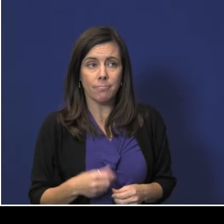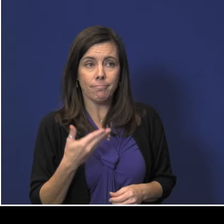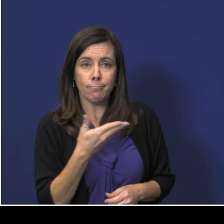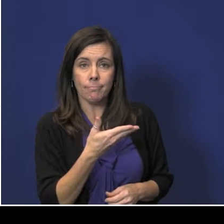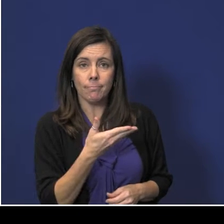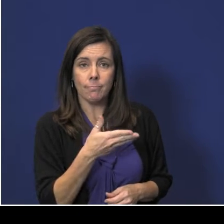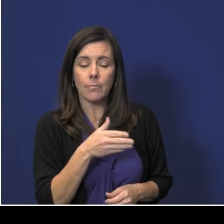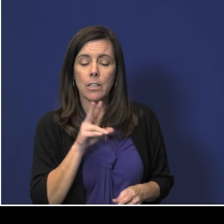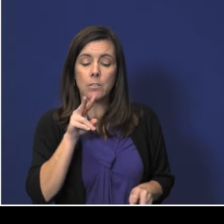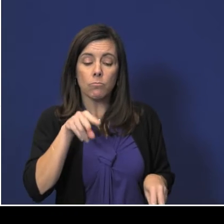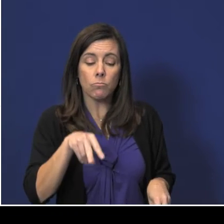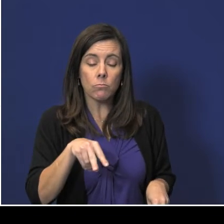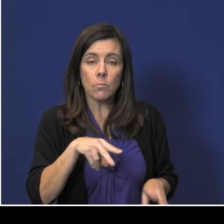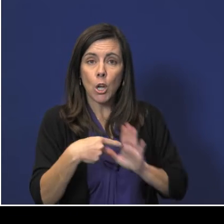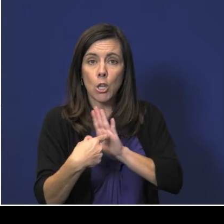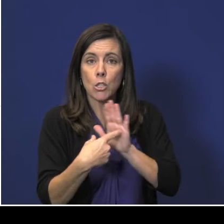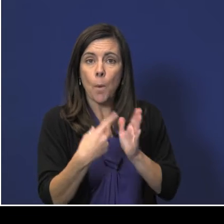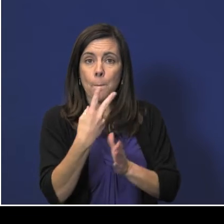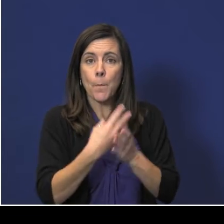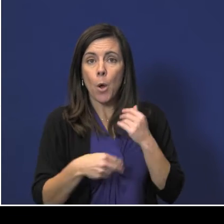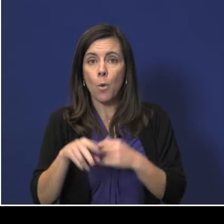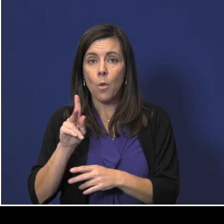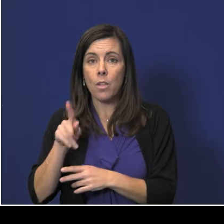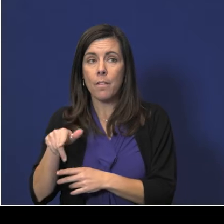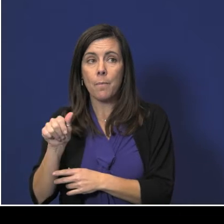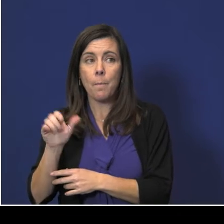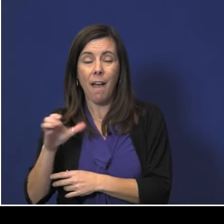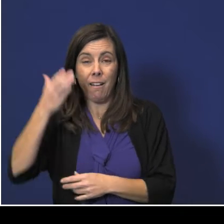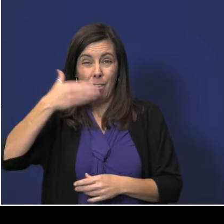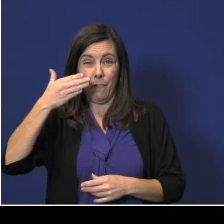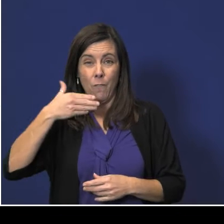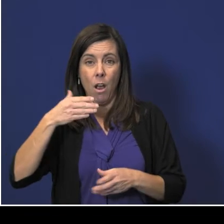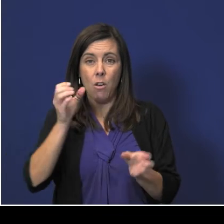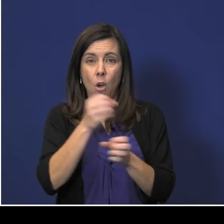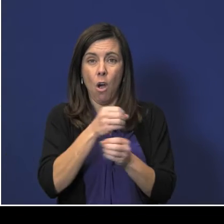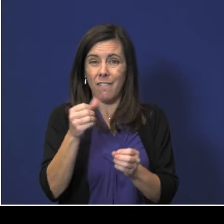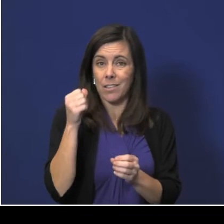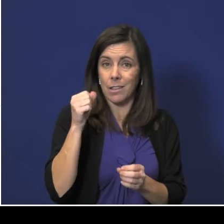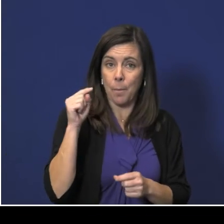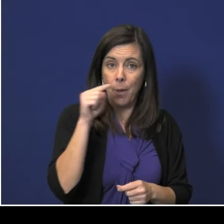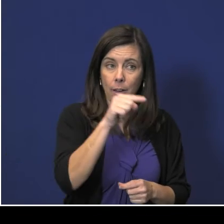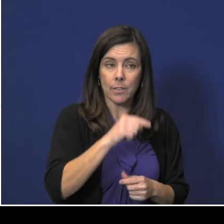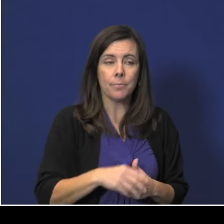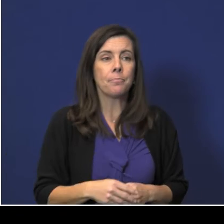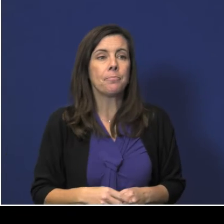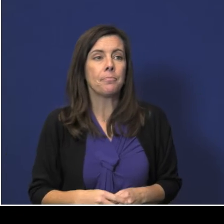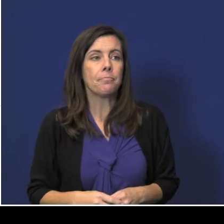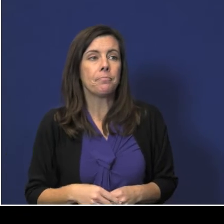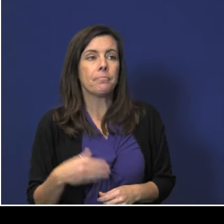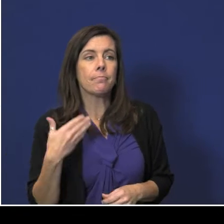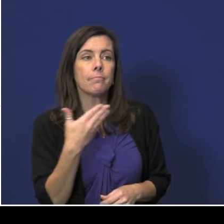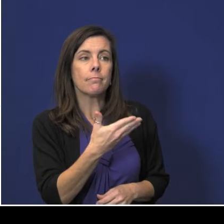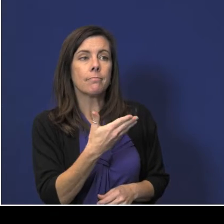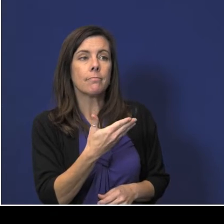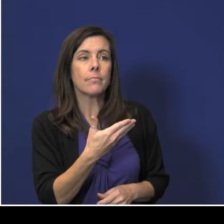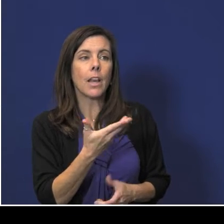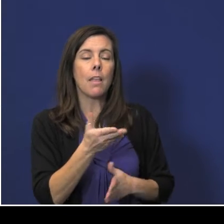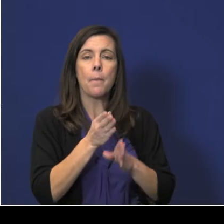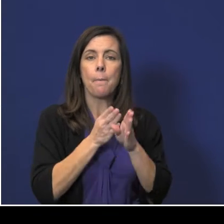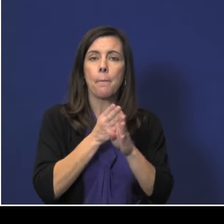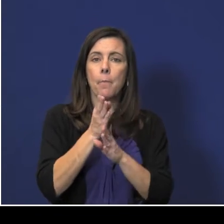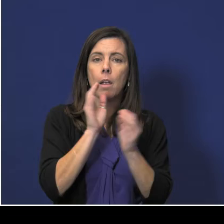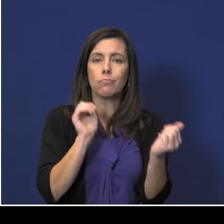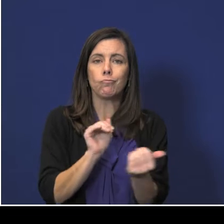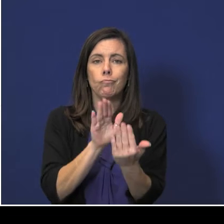aerial, again, showcasing both the VPAC at the front and then the office building toward the back. Here is, again, kind of the main approach